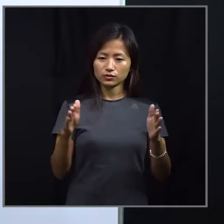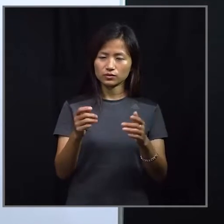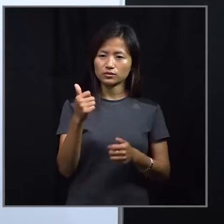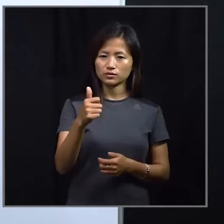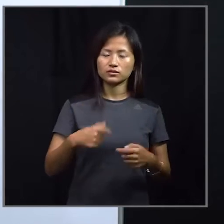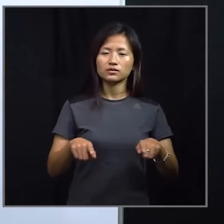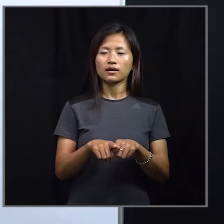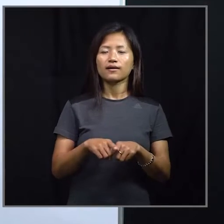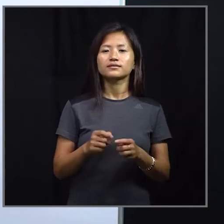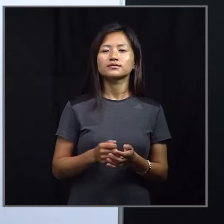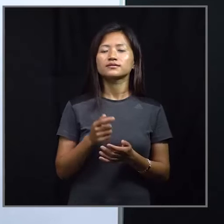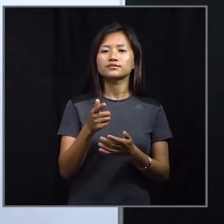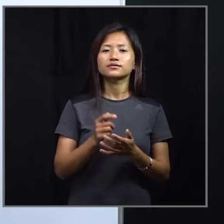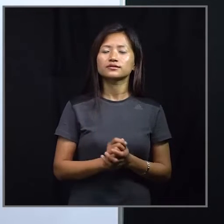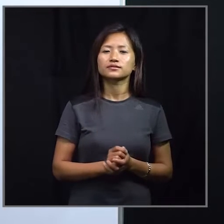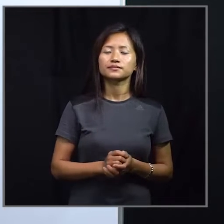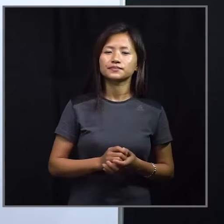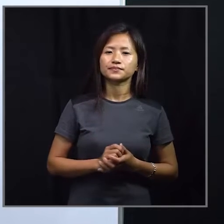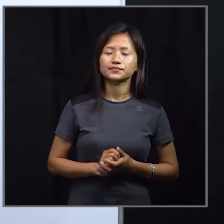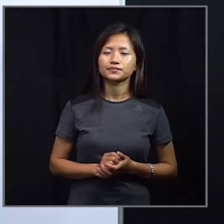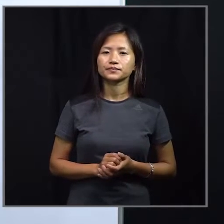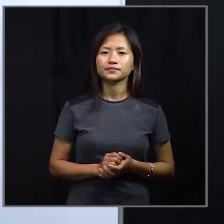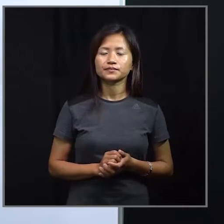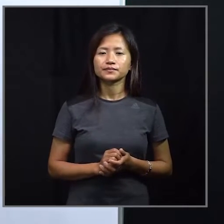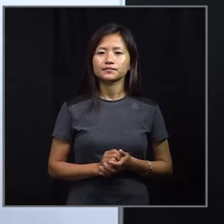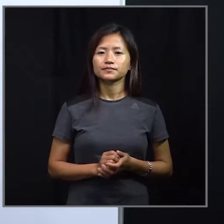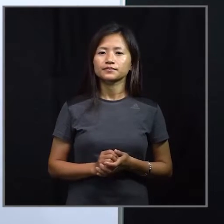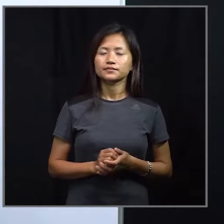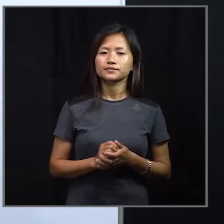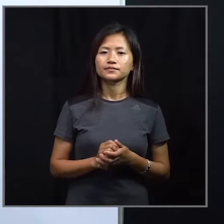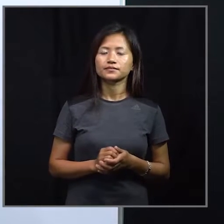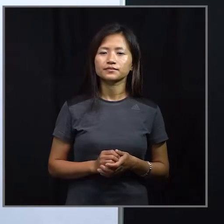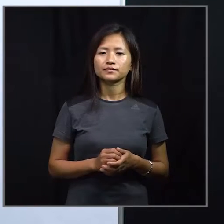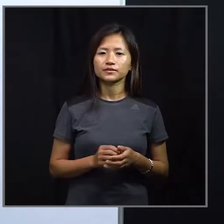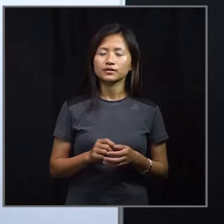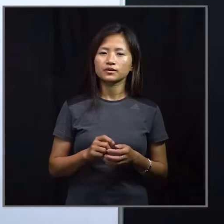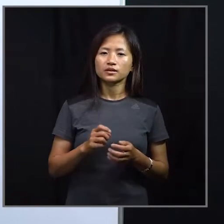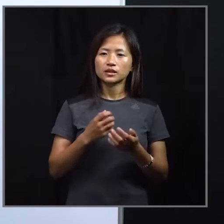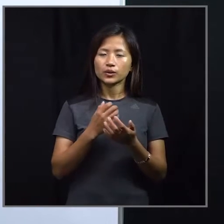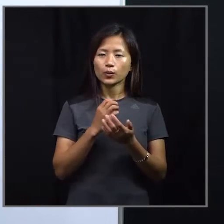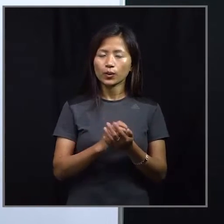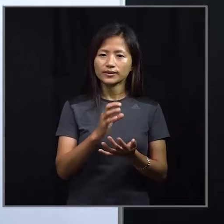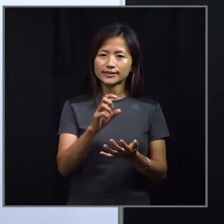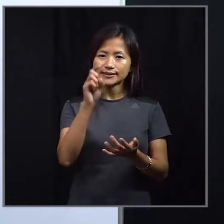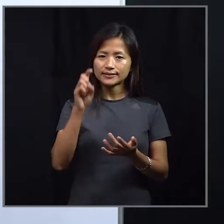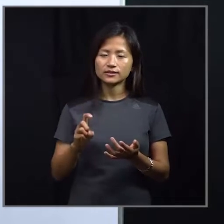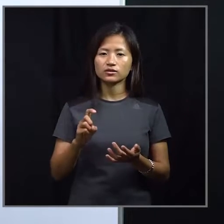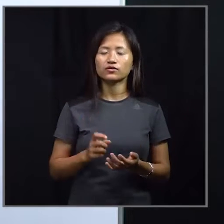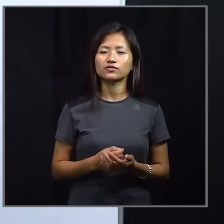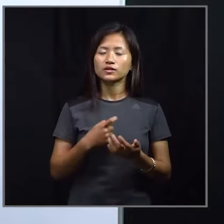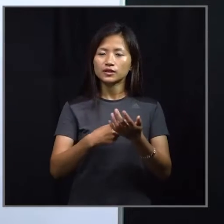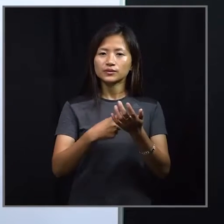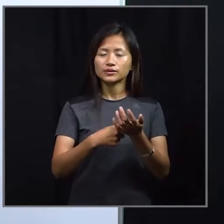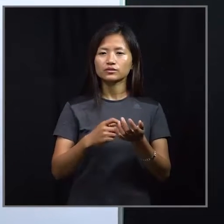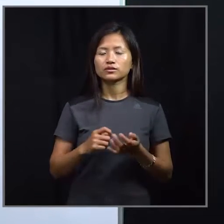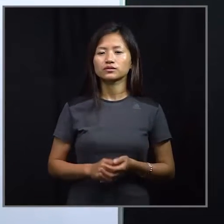the economy. Are you all following or not? Factors of production, it is the required inputs or